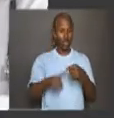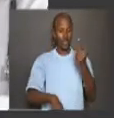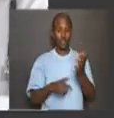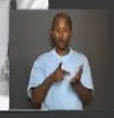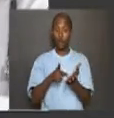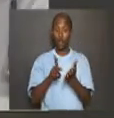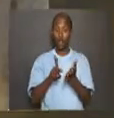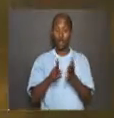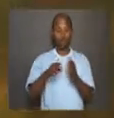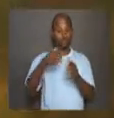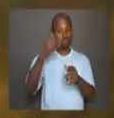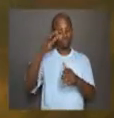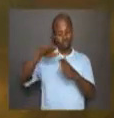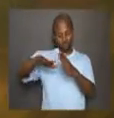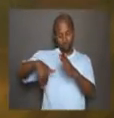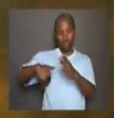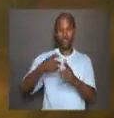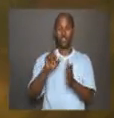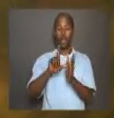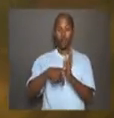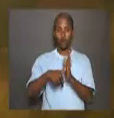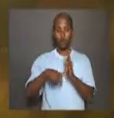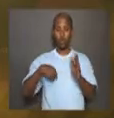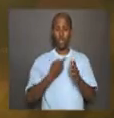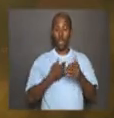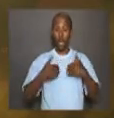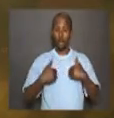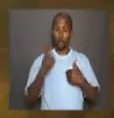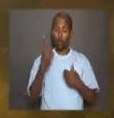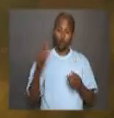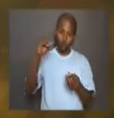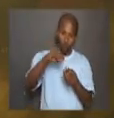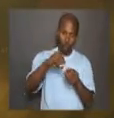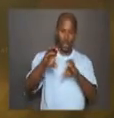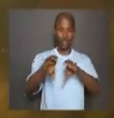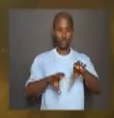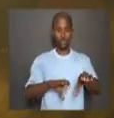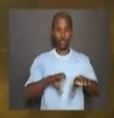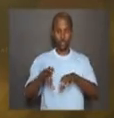20 hours. We have time for one more activity, students.